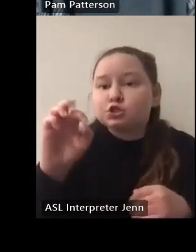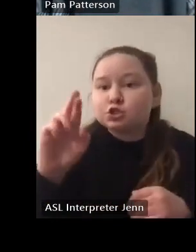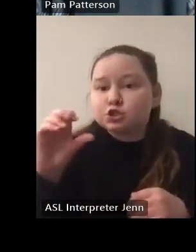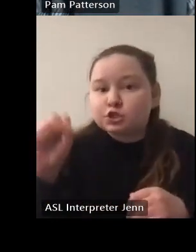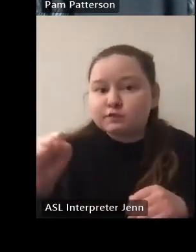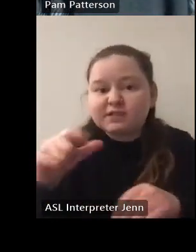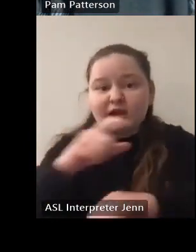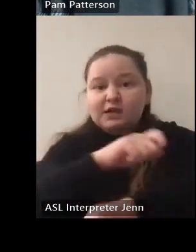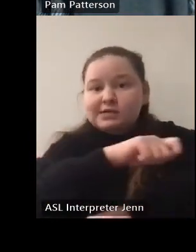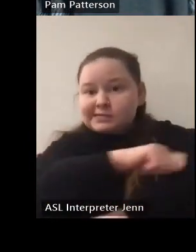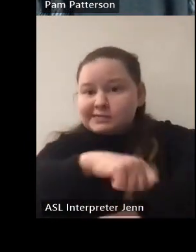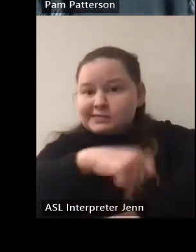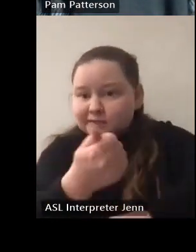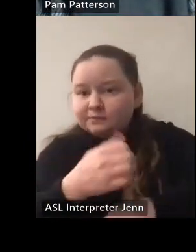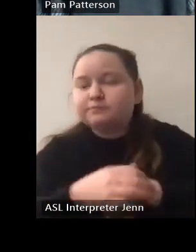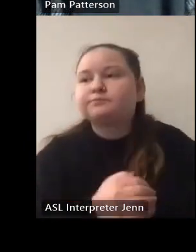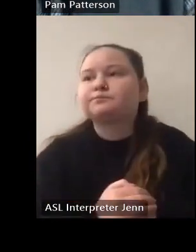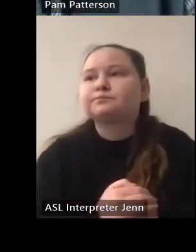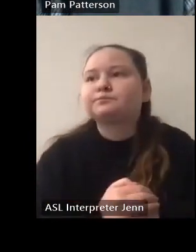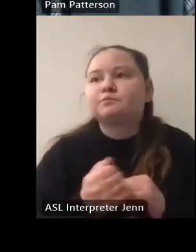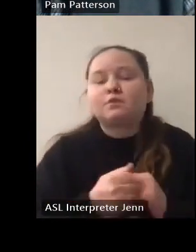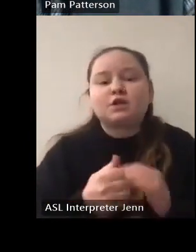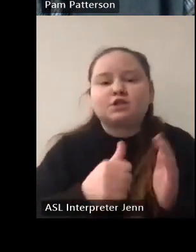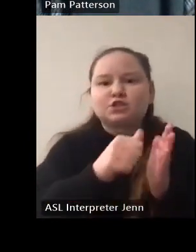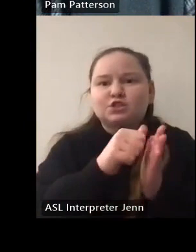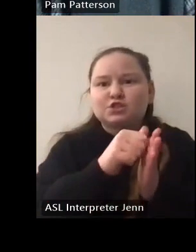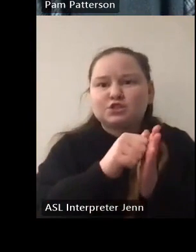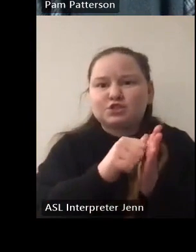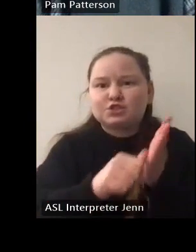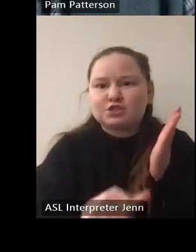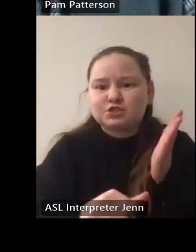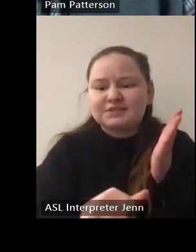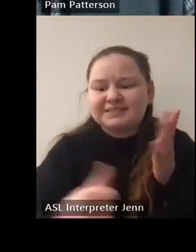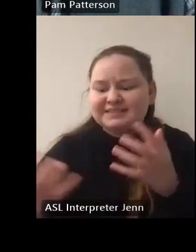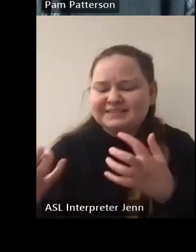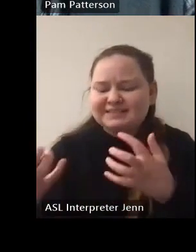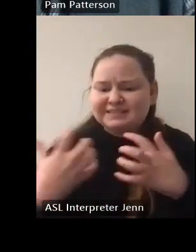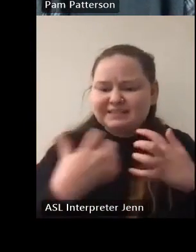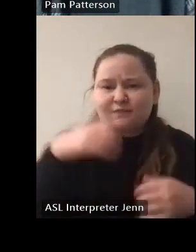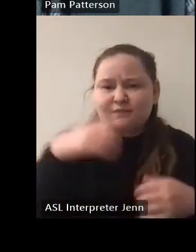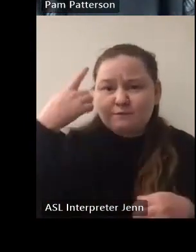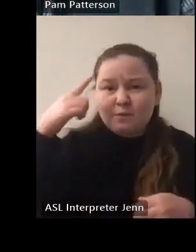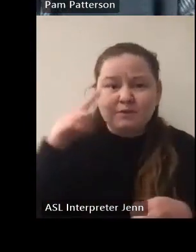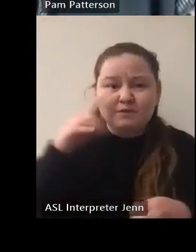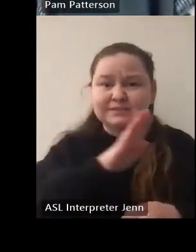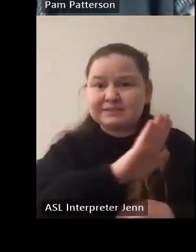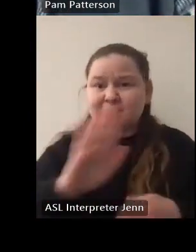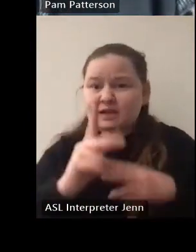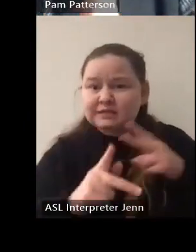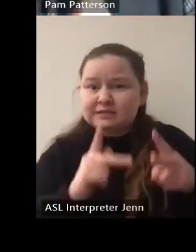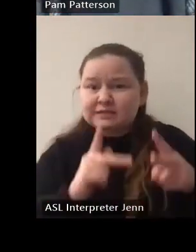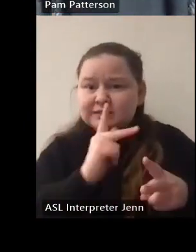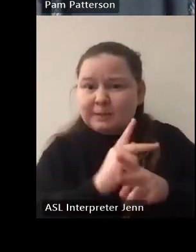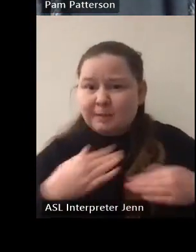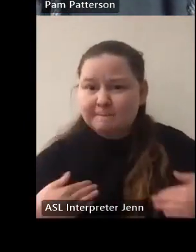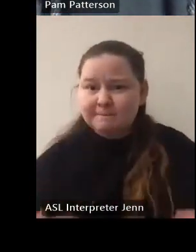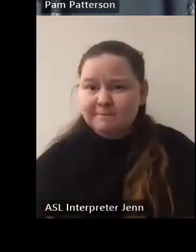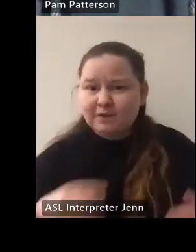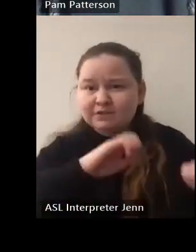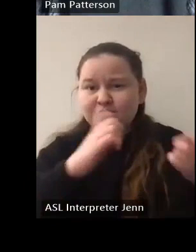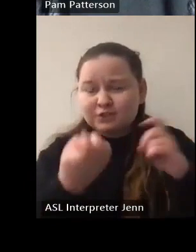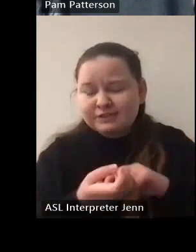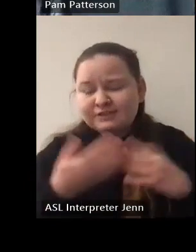to condone surgical alterations to accommodate these types of bodily preferences? Has not society approved gender